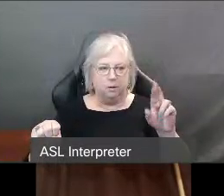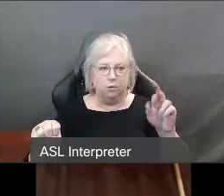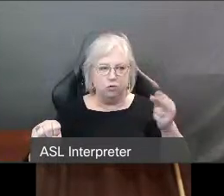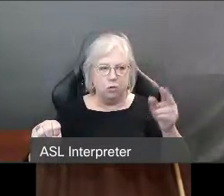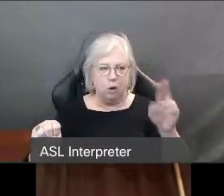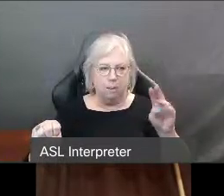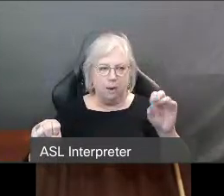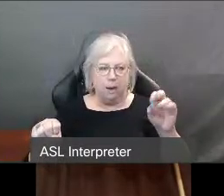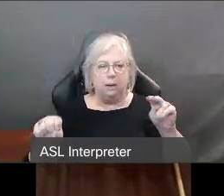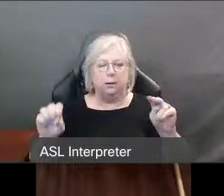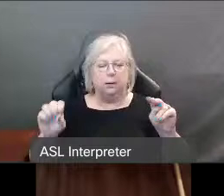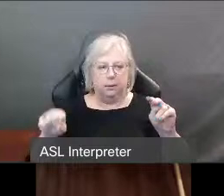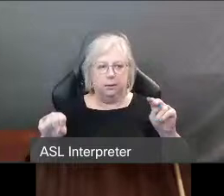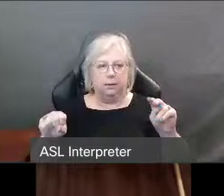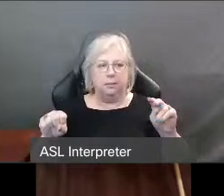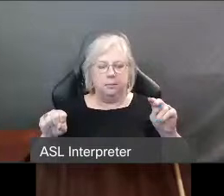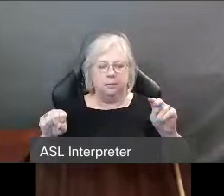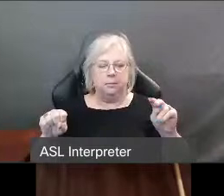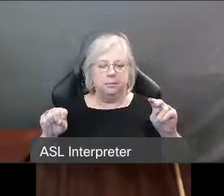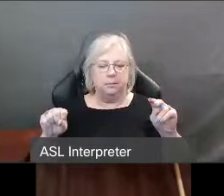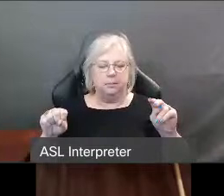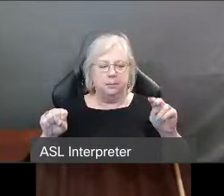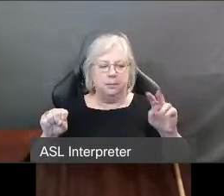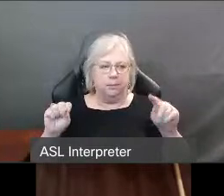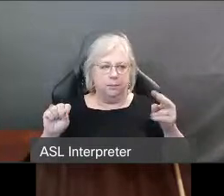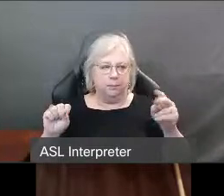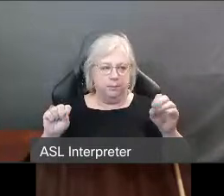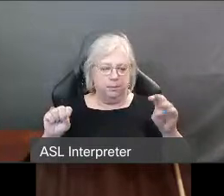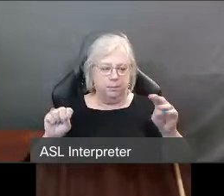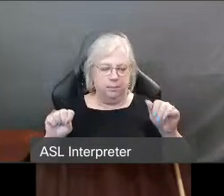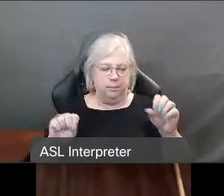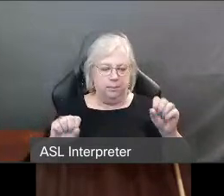Ramon, Yes. Thomas,